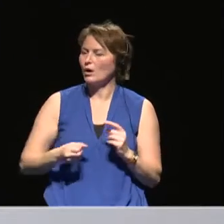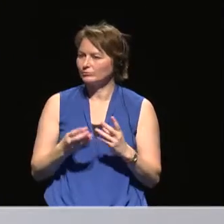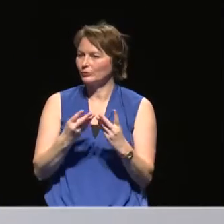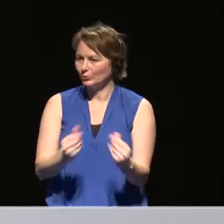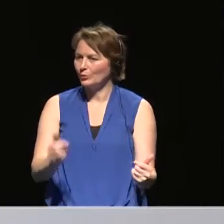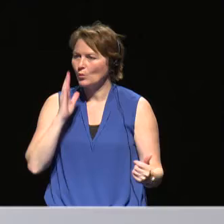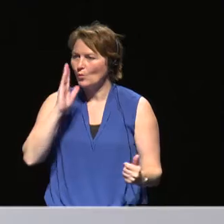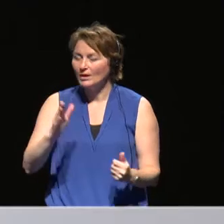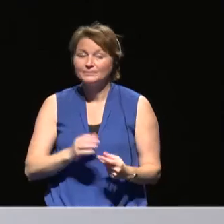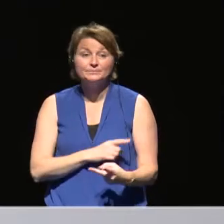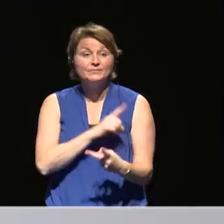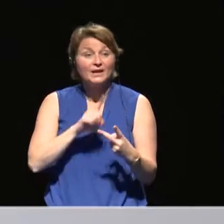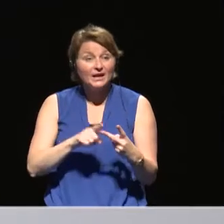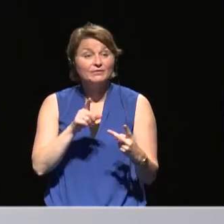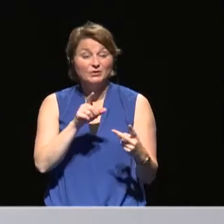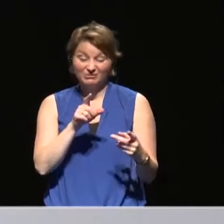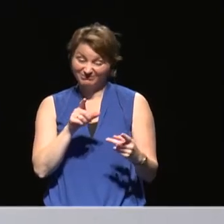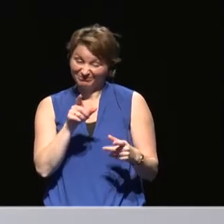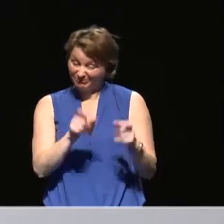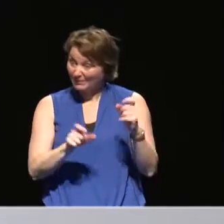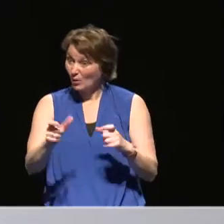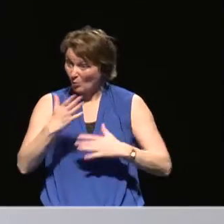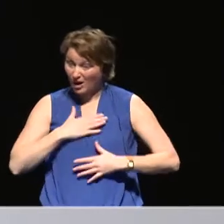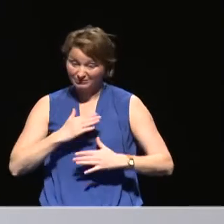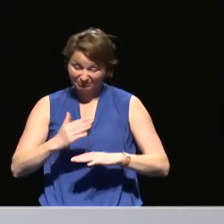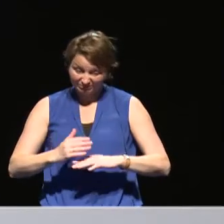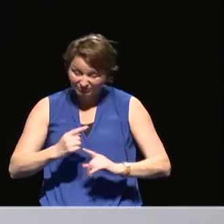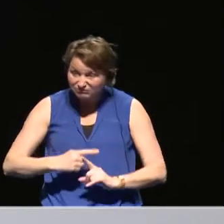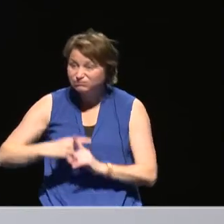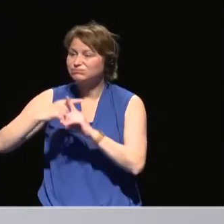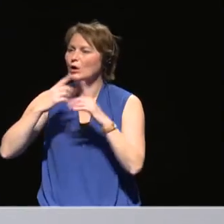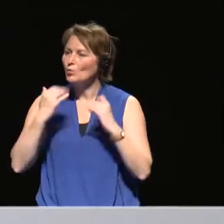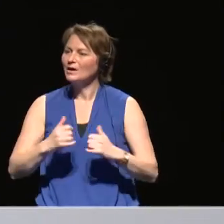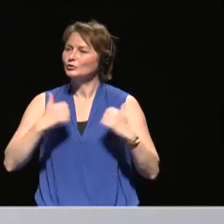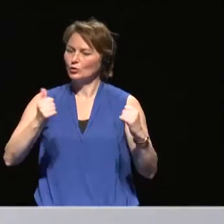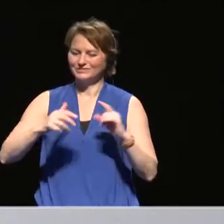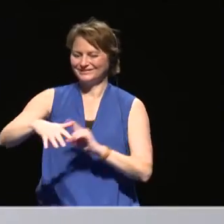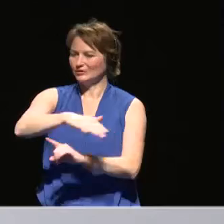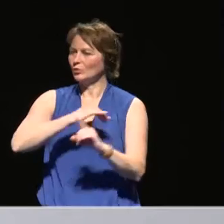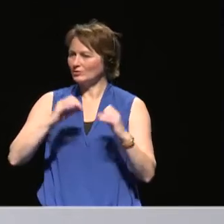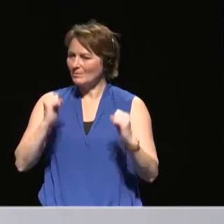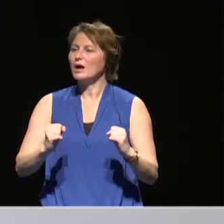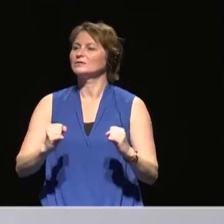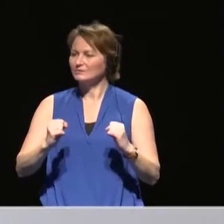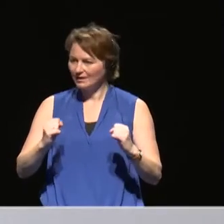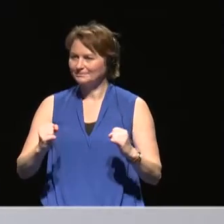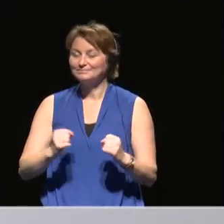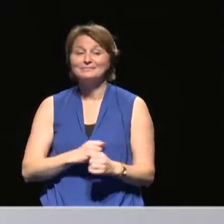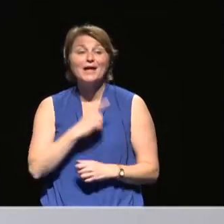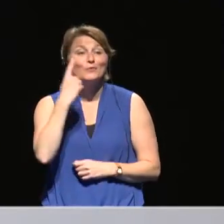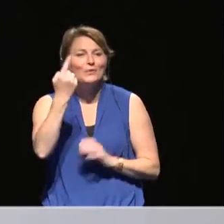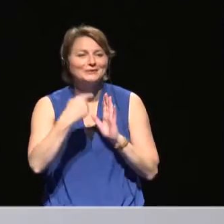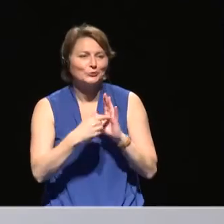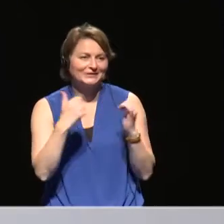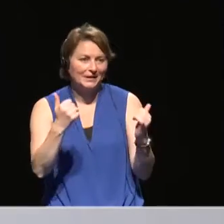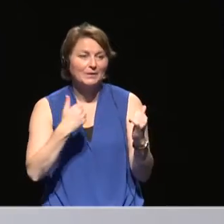proper conditions to be able to improve our governance. I have a good practice to share with you. In Fortaleza, where